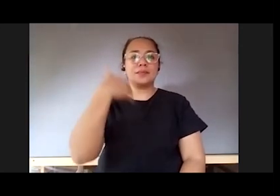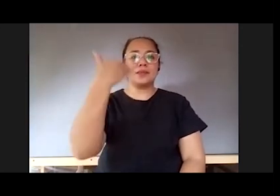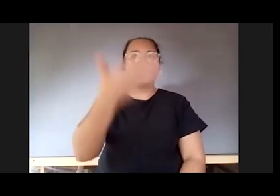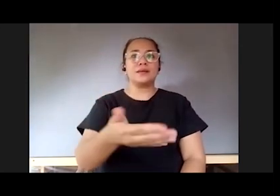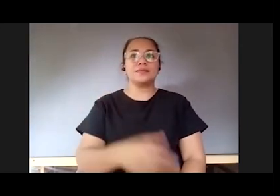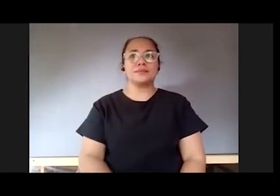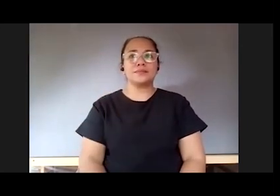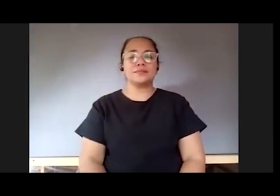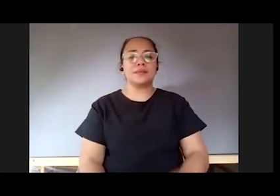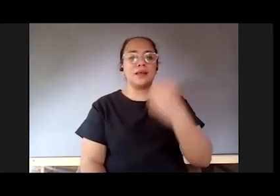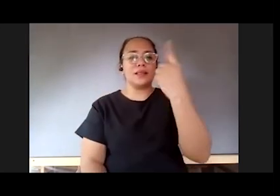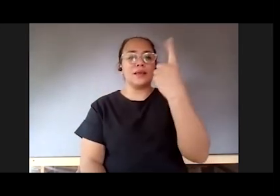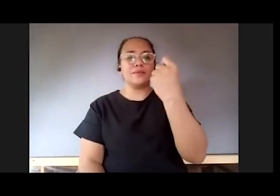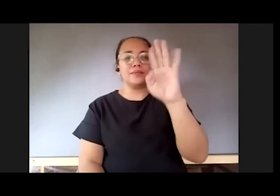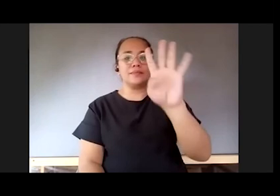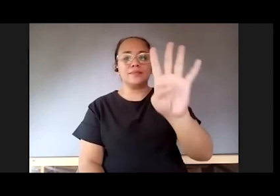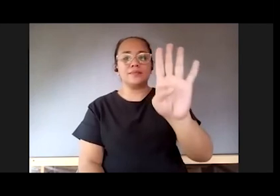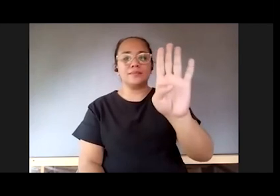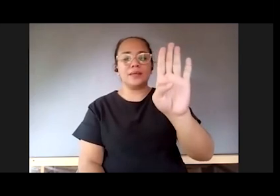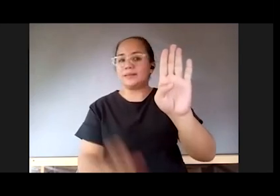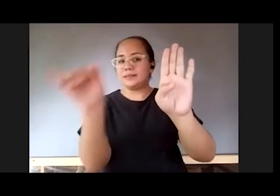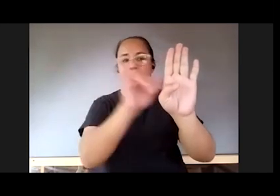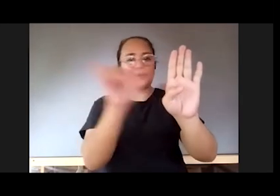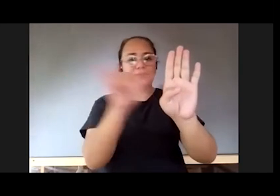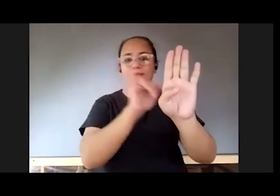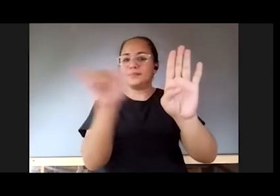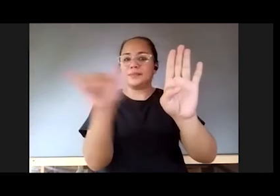11B, same structure.